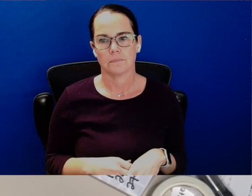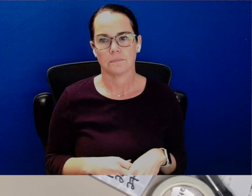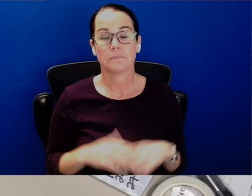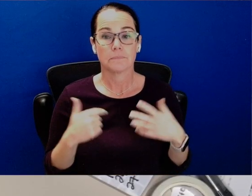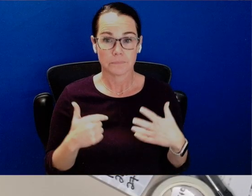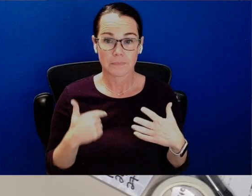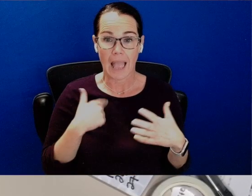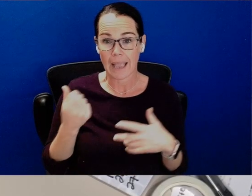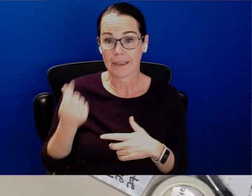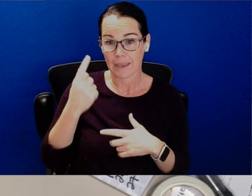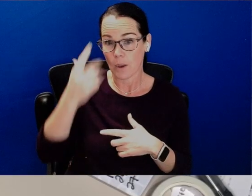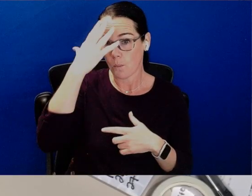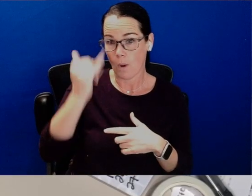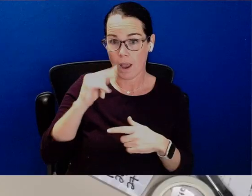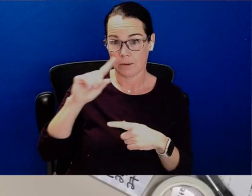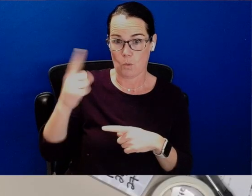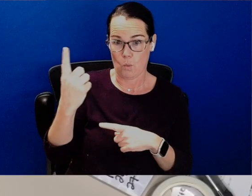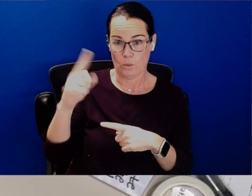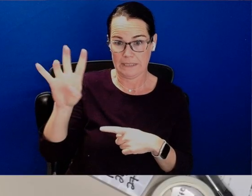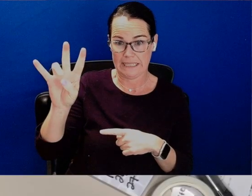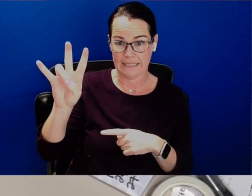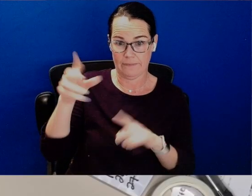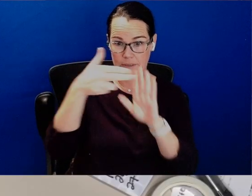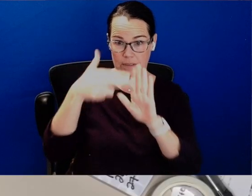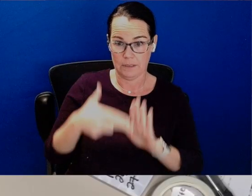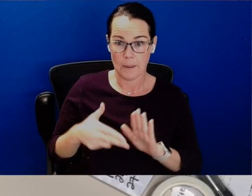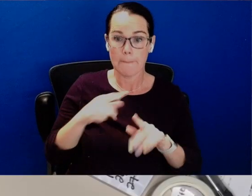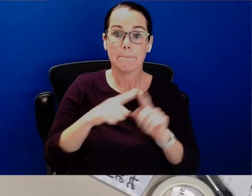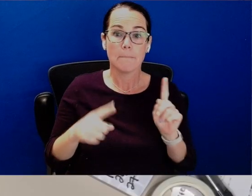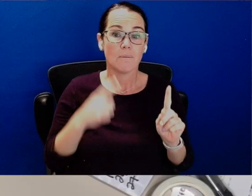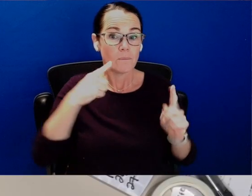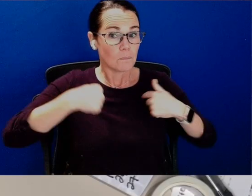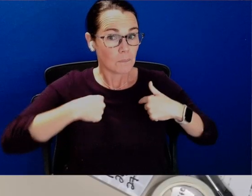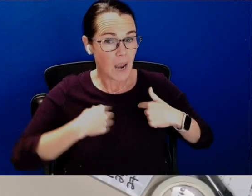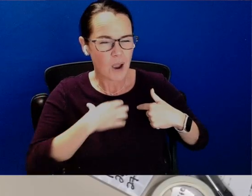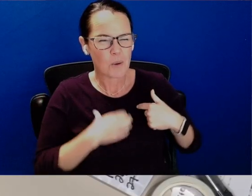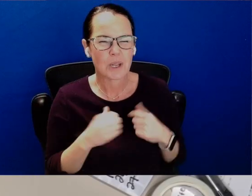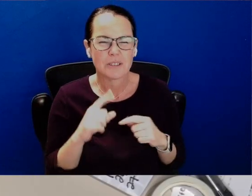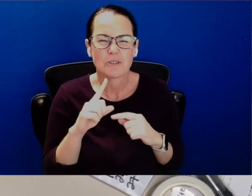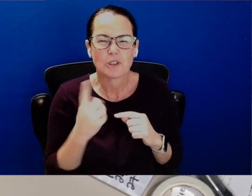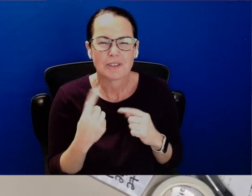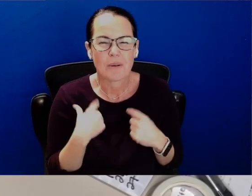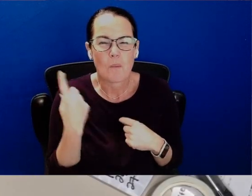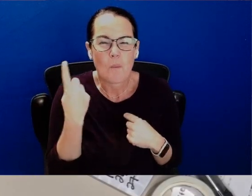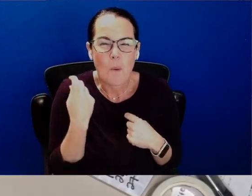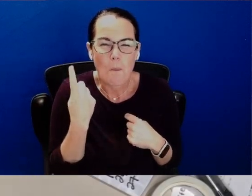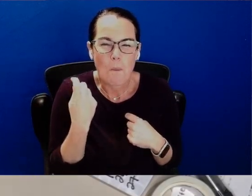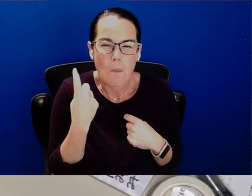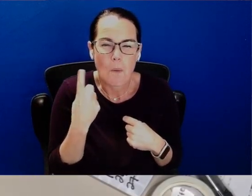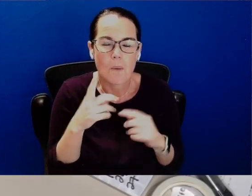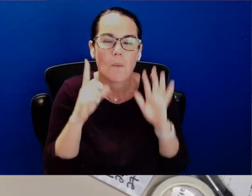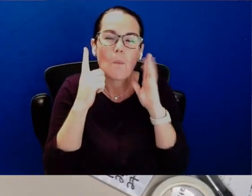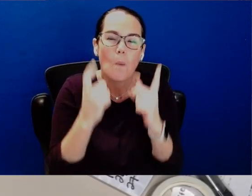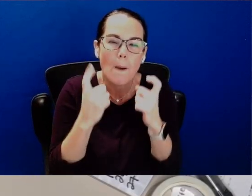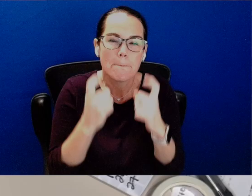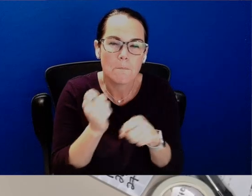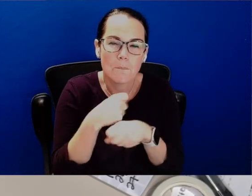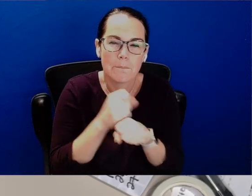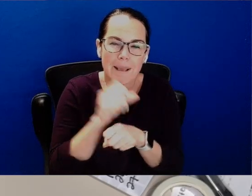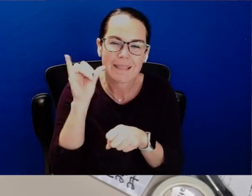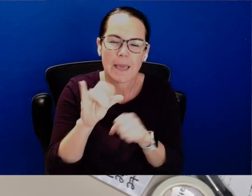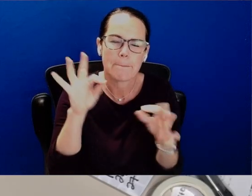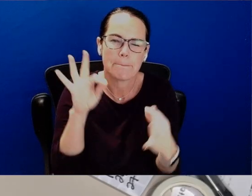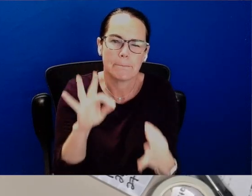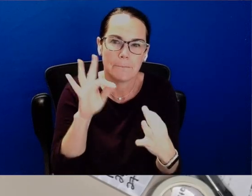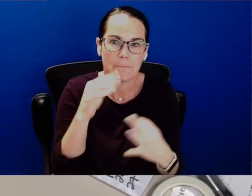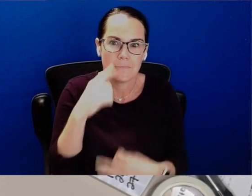So I get why there's only 7, but for me, I wish there was just one more. One more would make it perfection